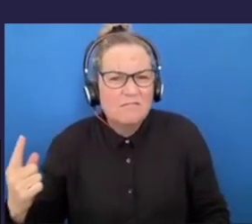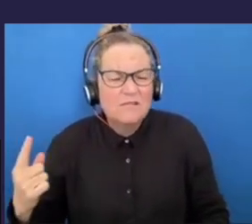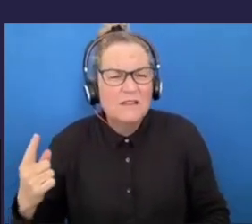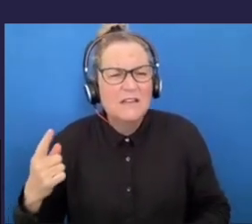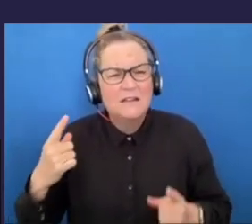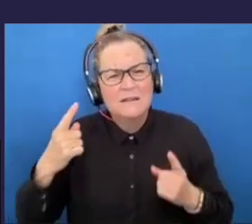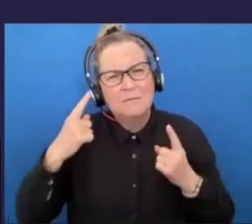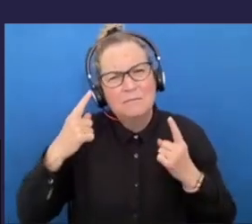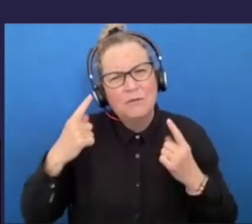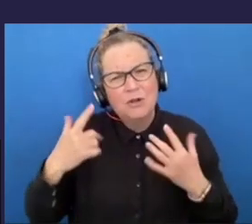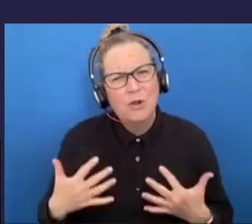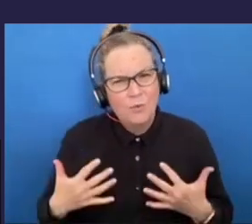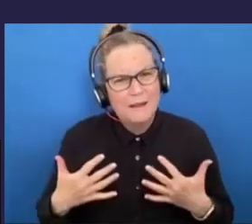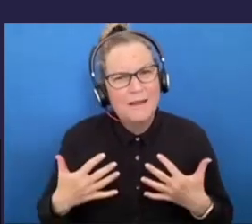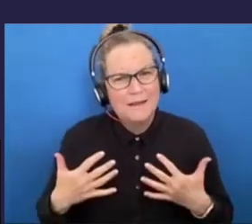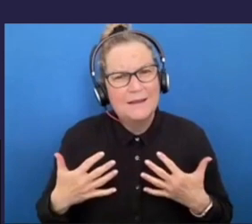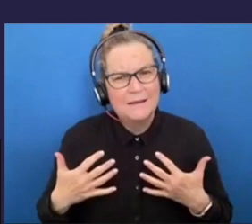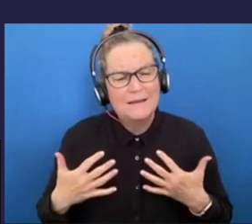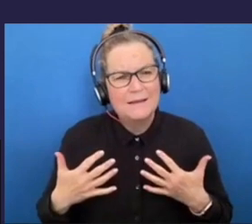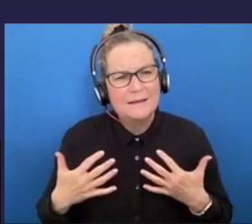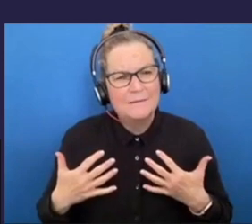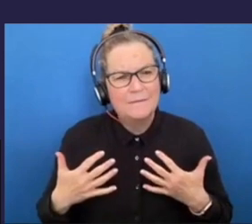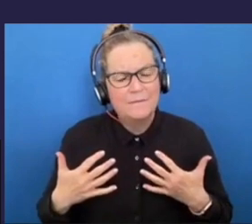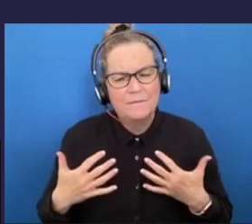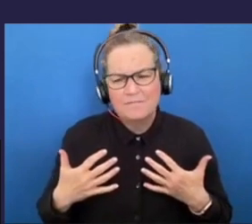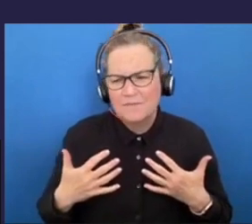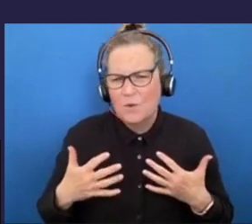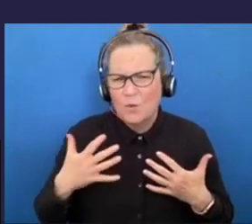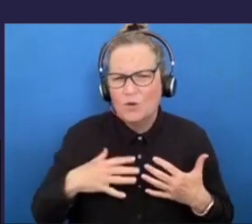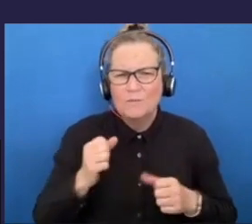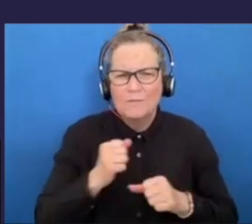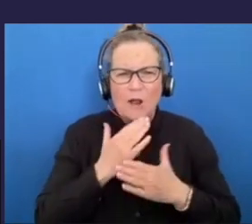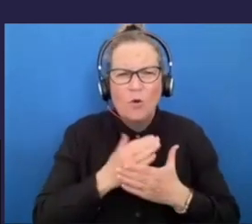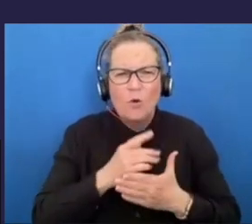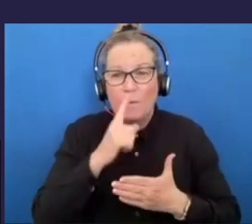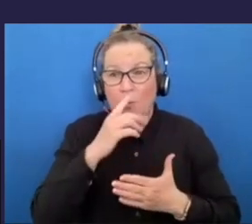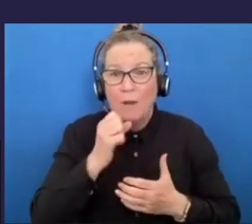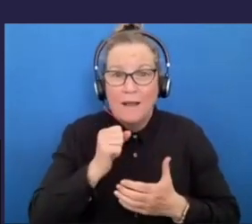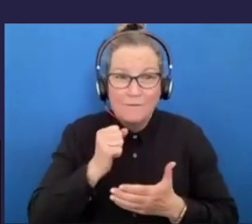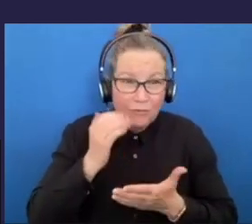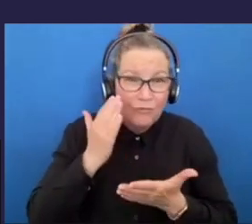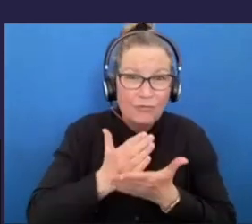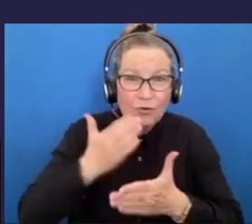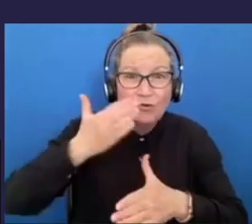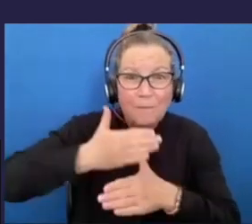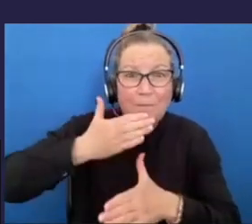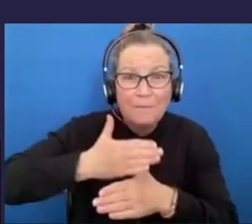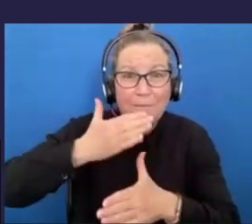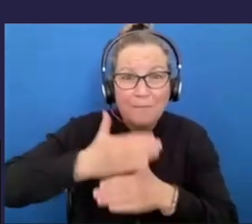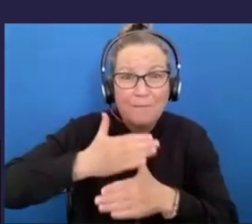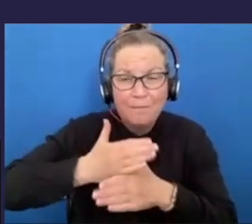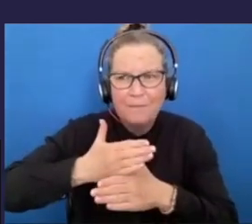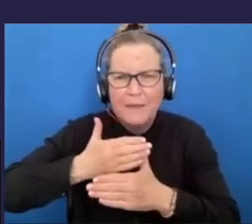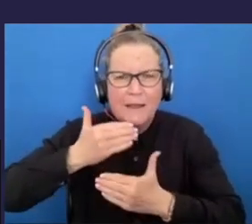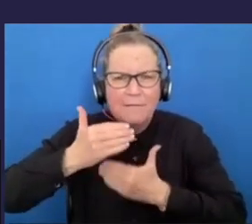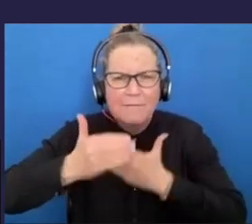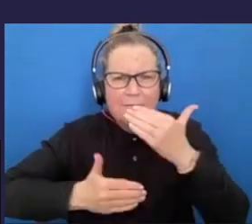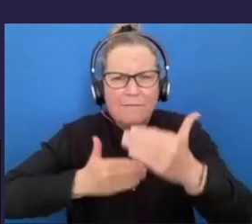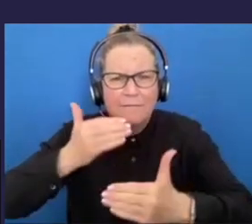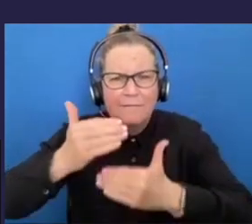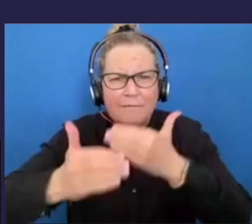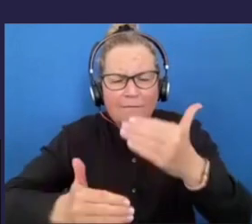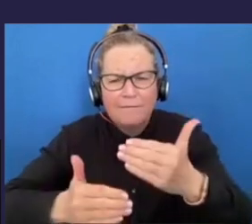of helping people get real jobs and not segregated work for poor pay was a major step, but it proved not to be